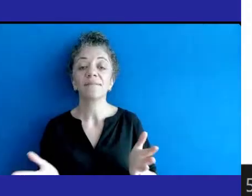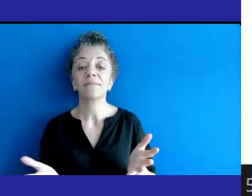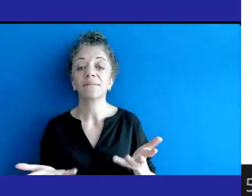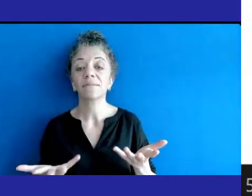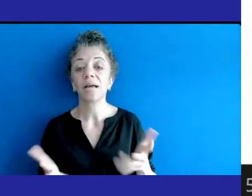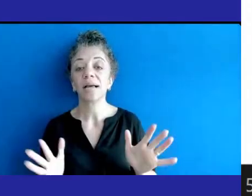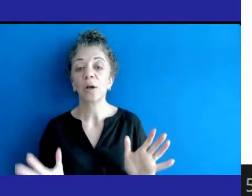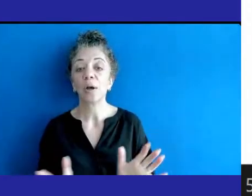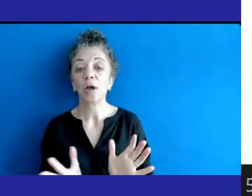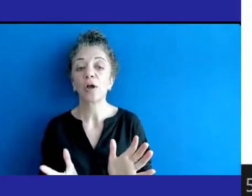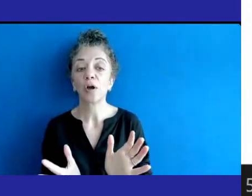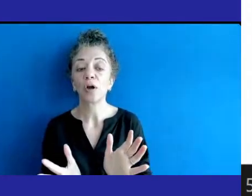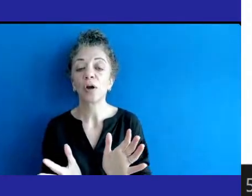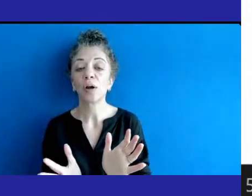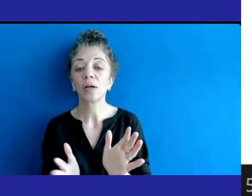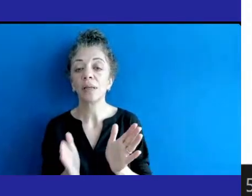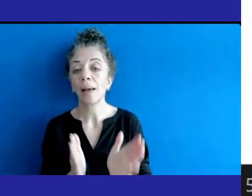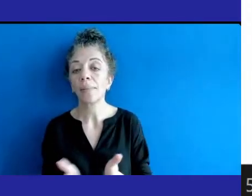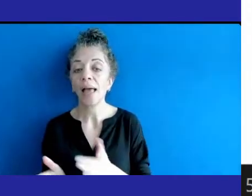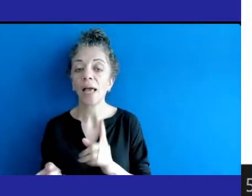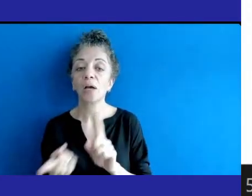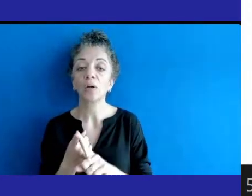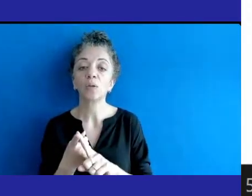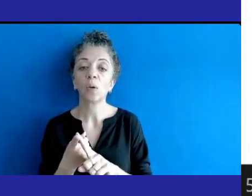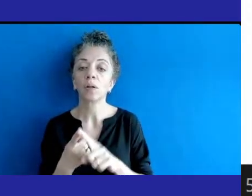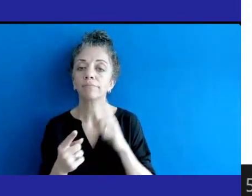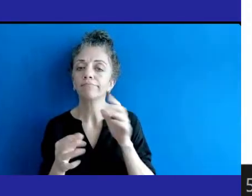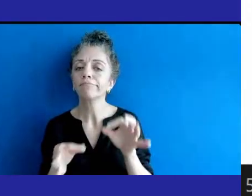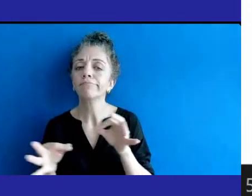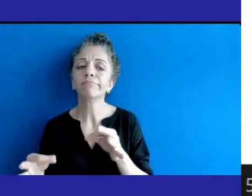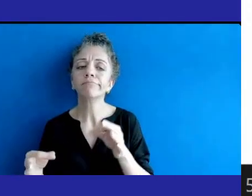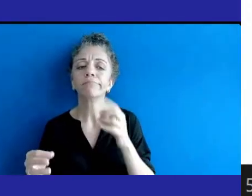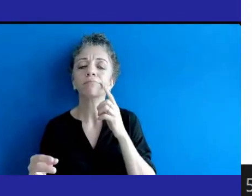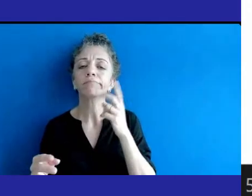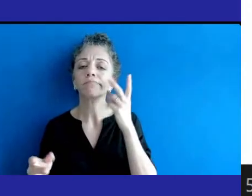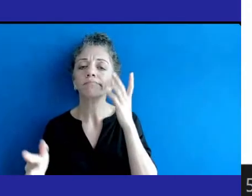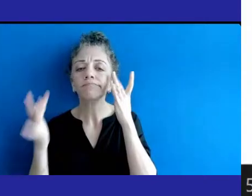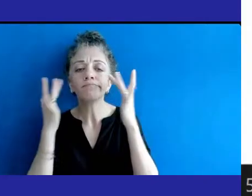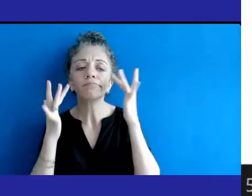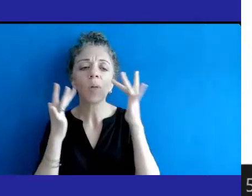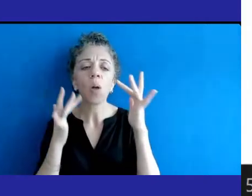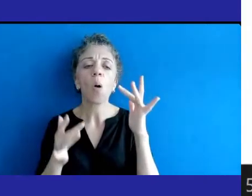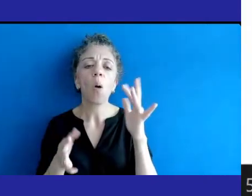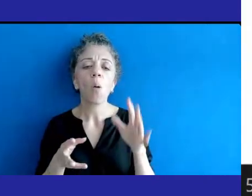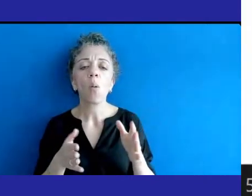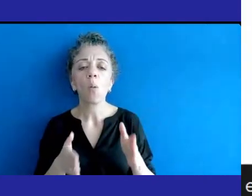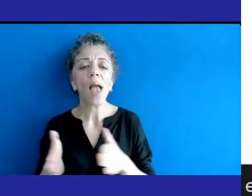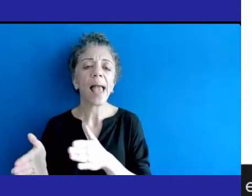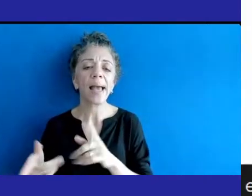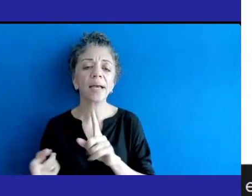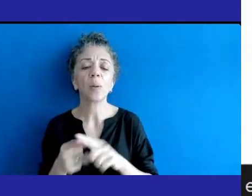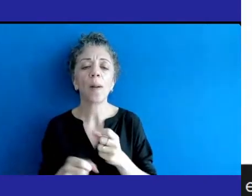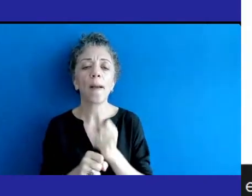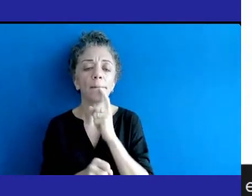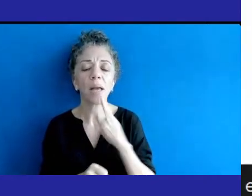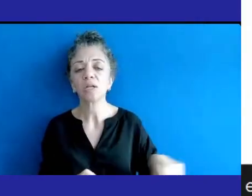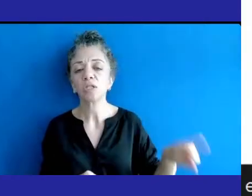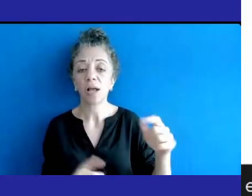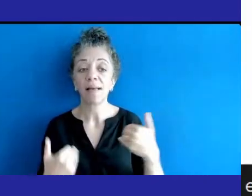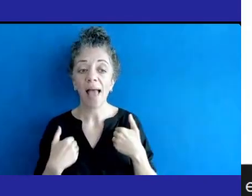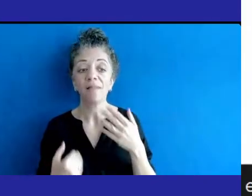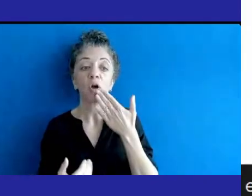push innovative ways to ensure people have a good onboarding journey to each plan, as well